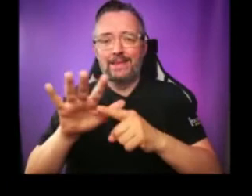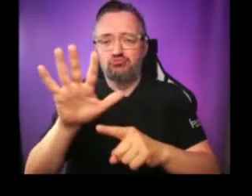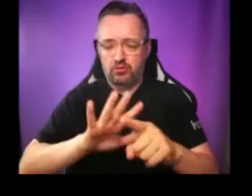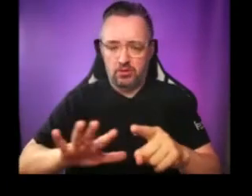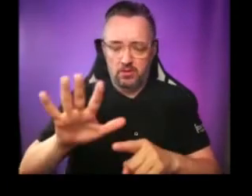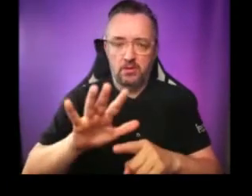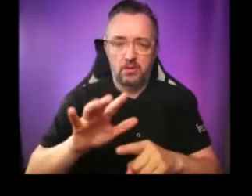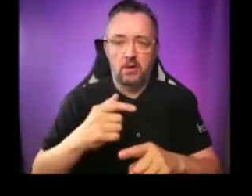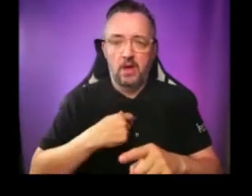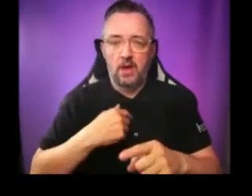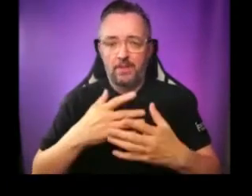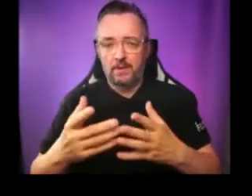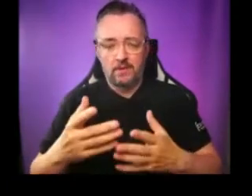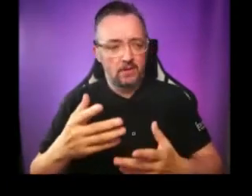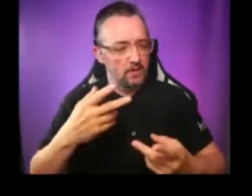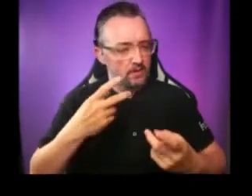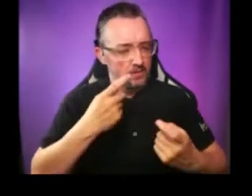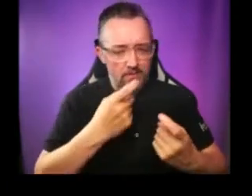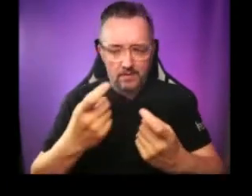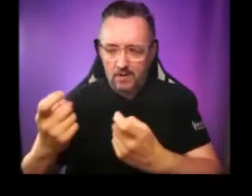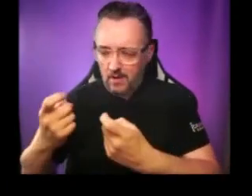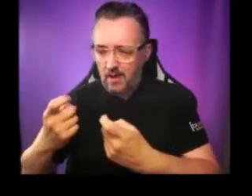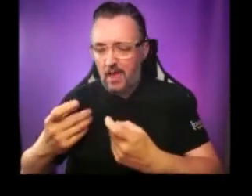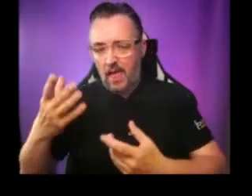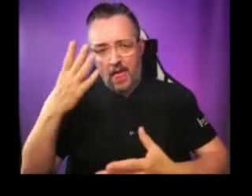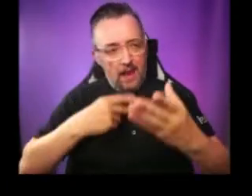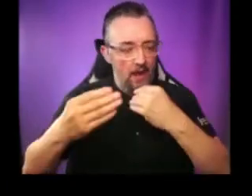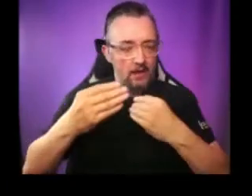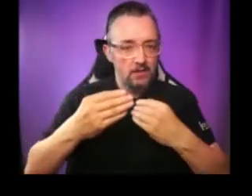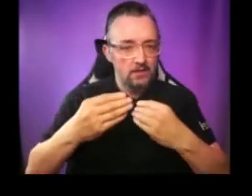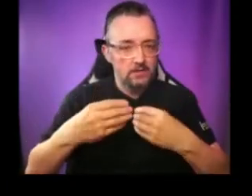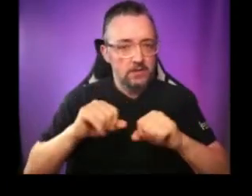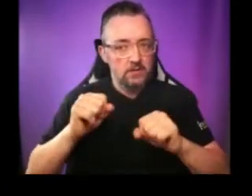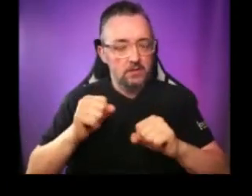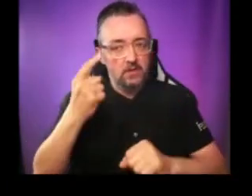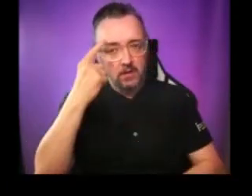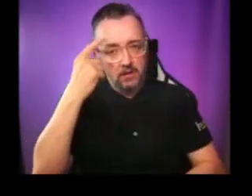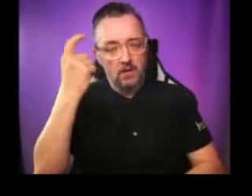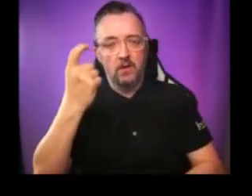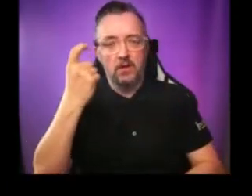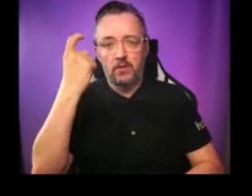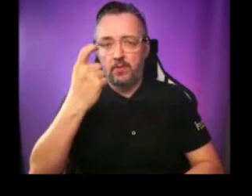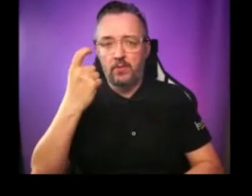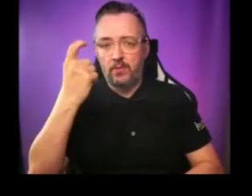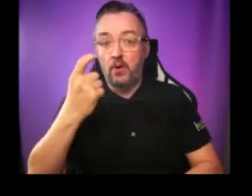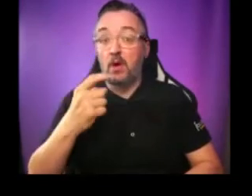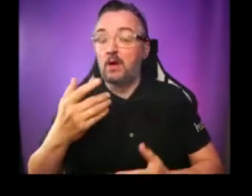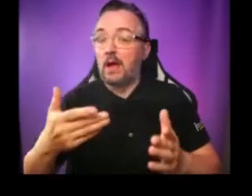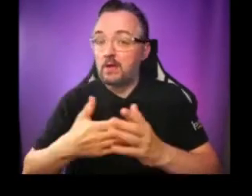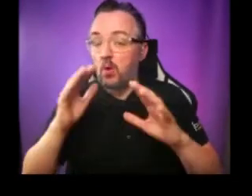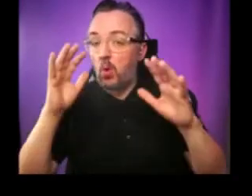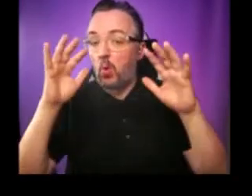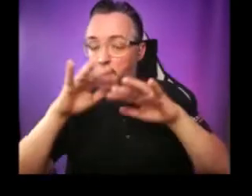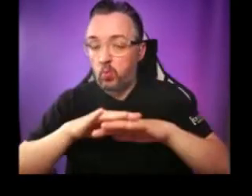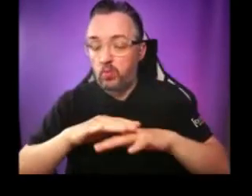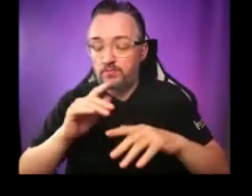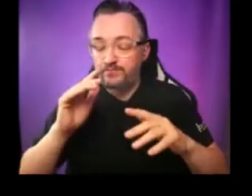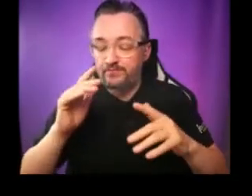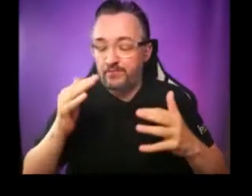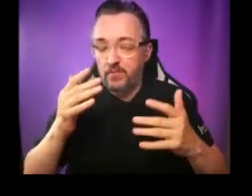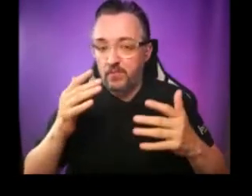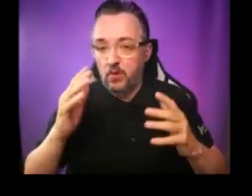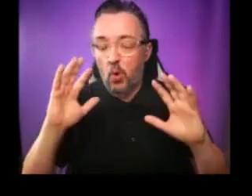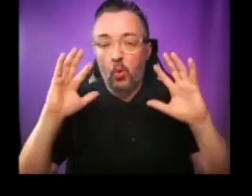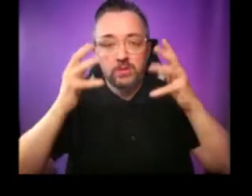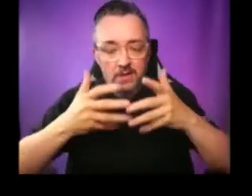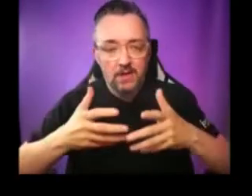we've learned from our fieldwork in schools sparked both a curiosity and a bit of a concern, actually, around potential limited